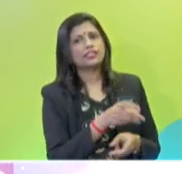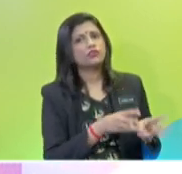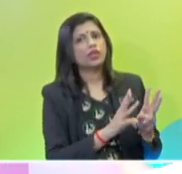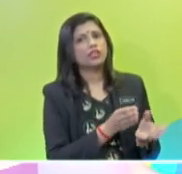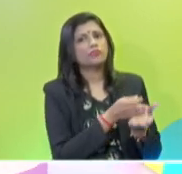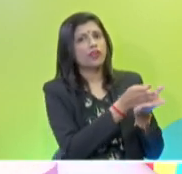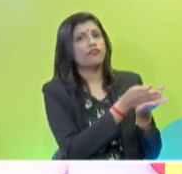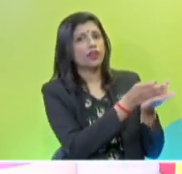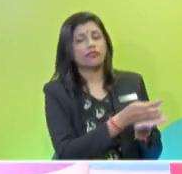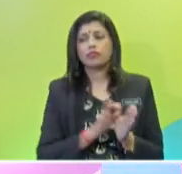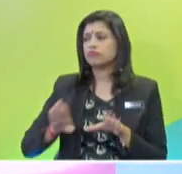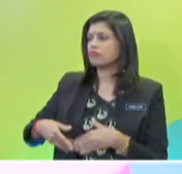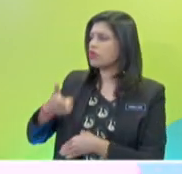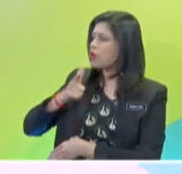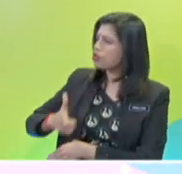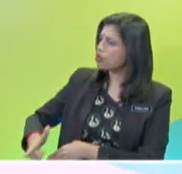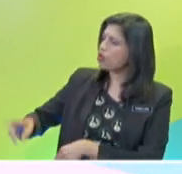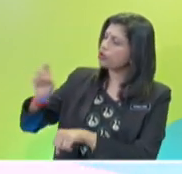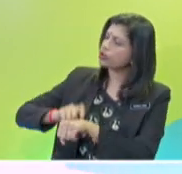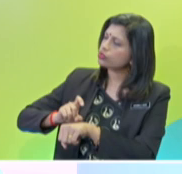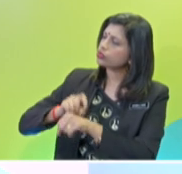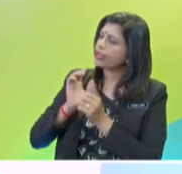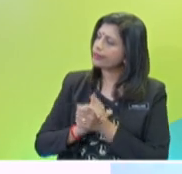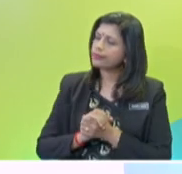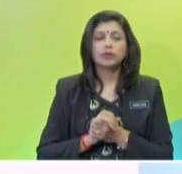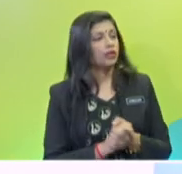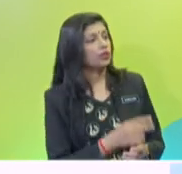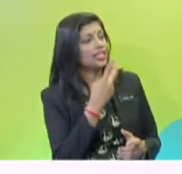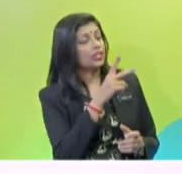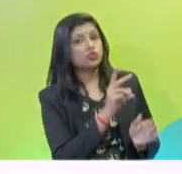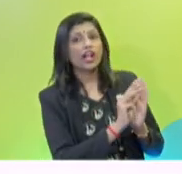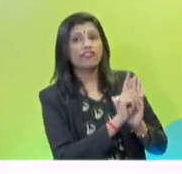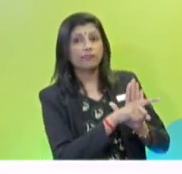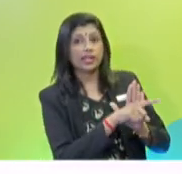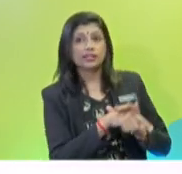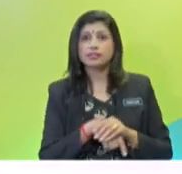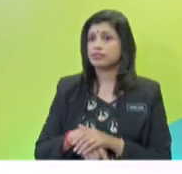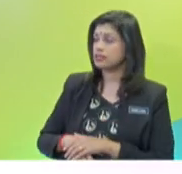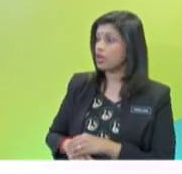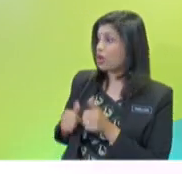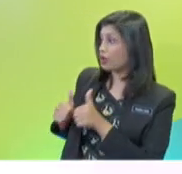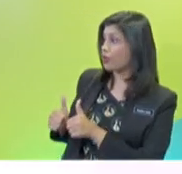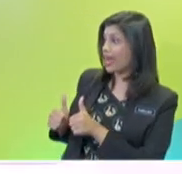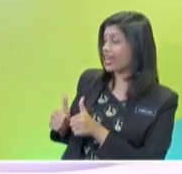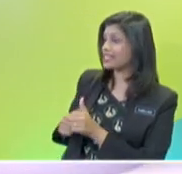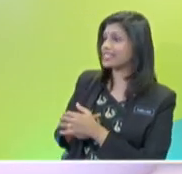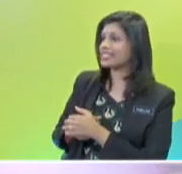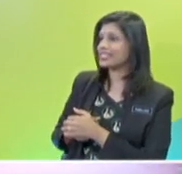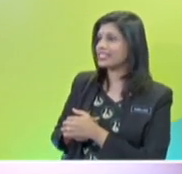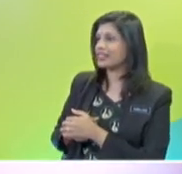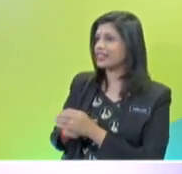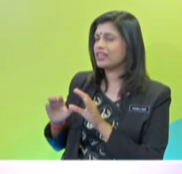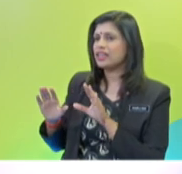ferry. How long does it take? It takes 12 minutes each way. Great. How often does the